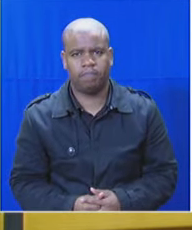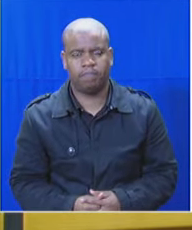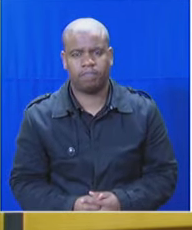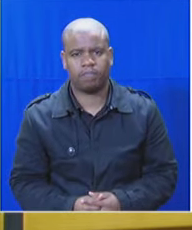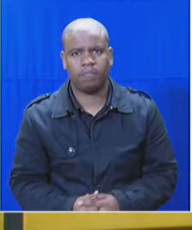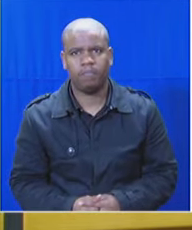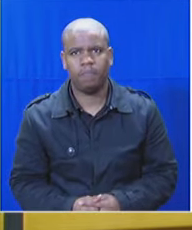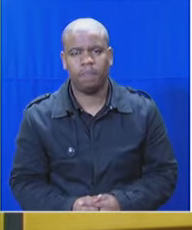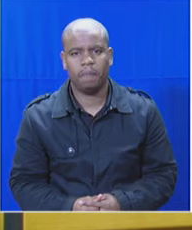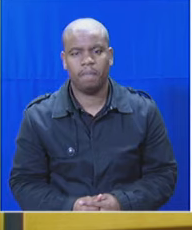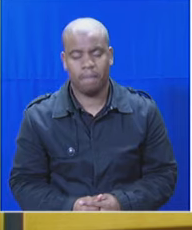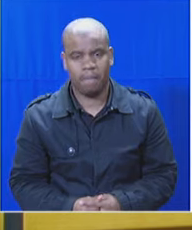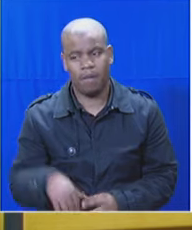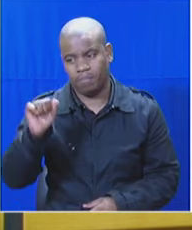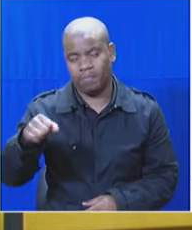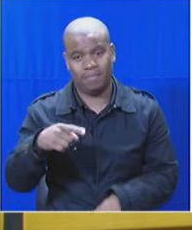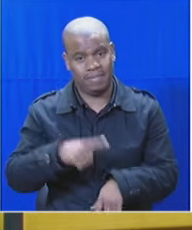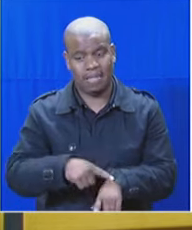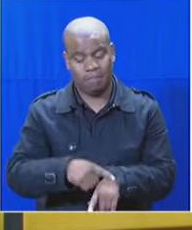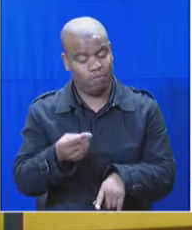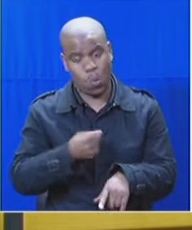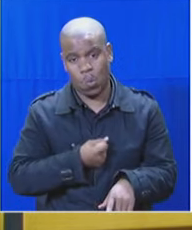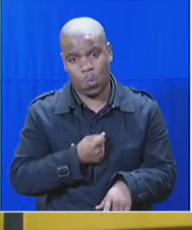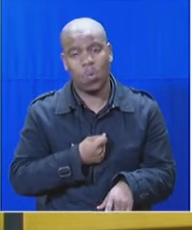You are safe because time has run against me.